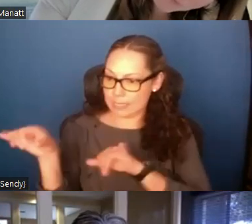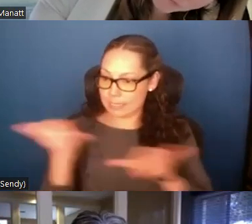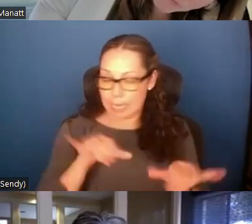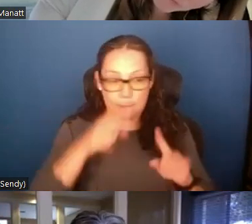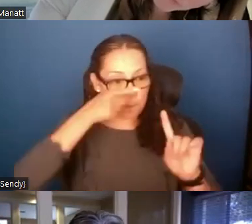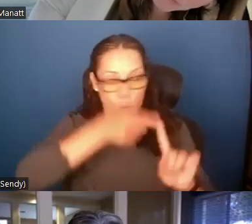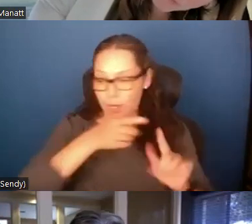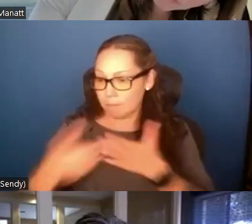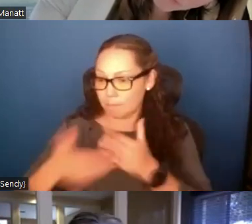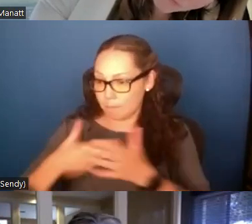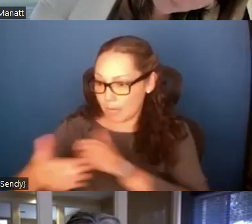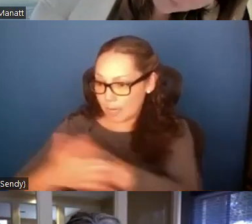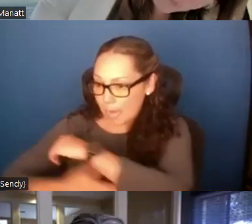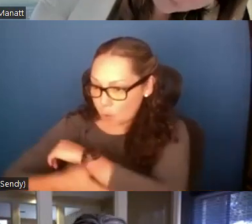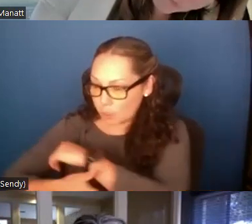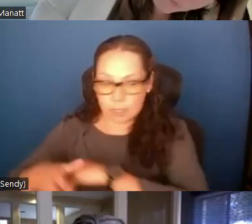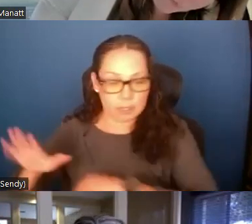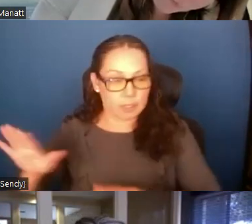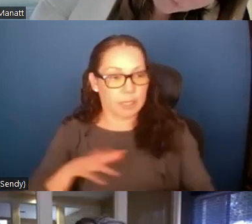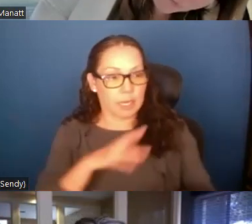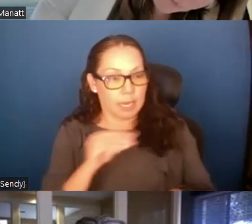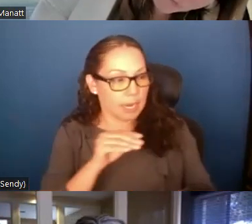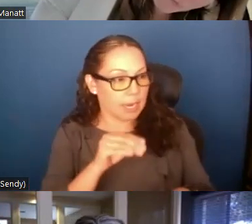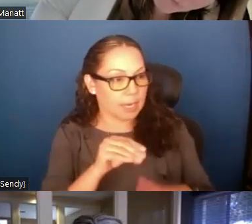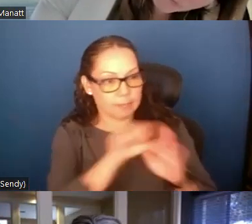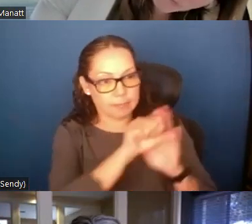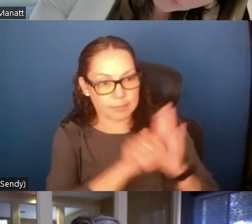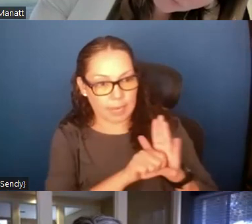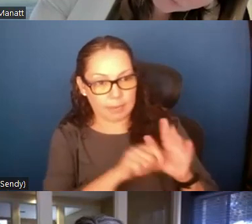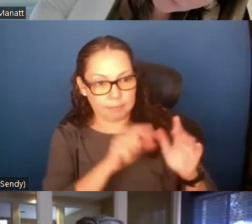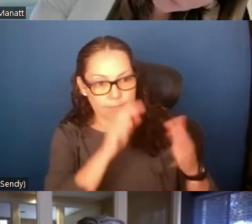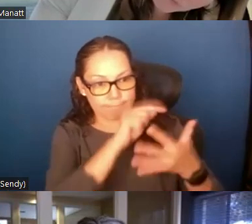state guidance, and then you've got your own, idiosyncratic things that